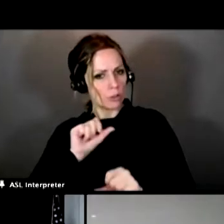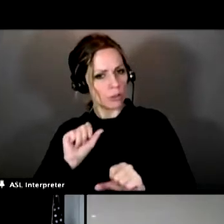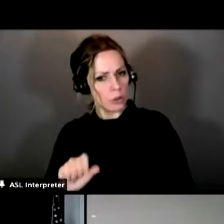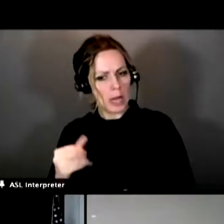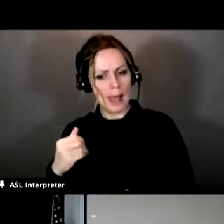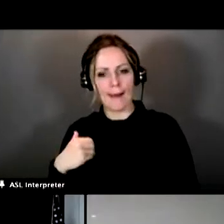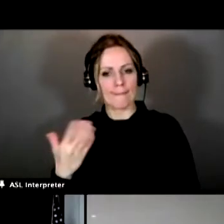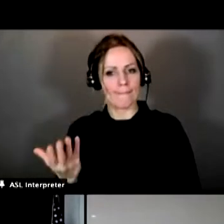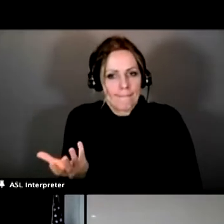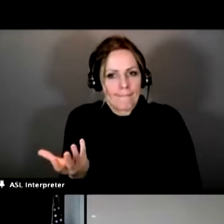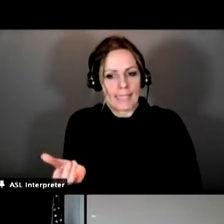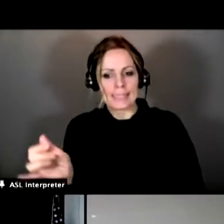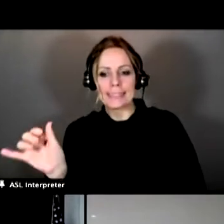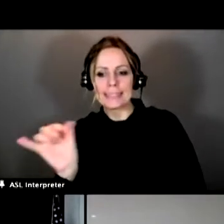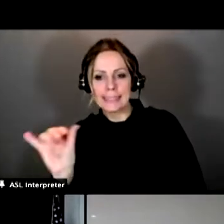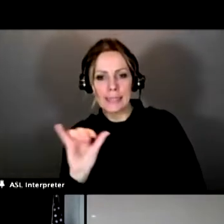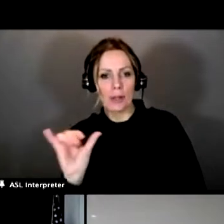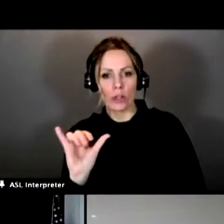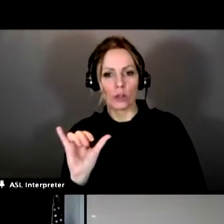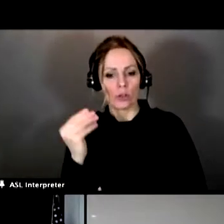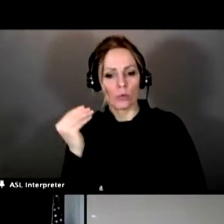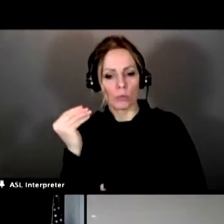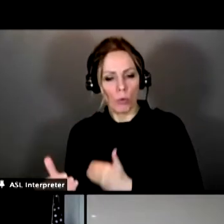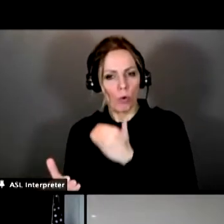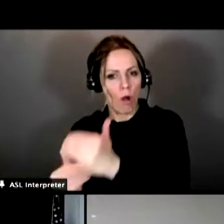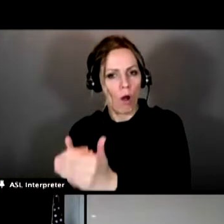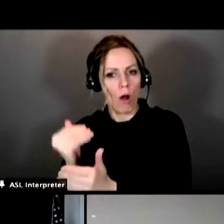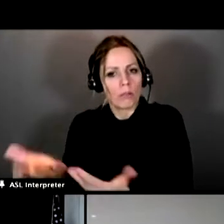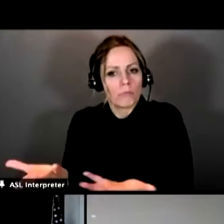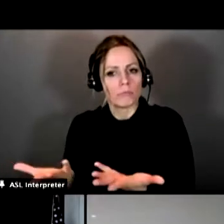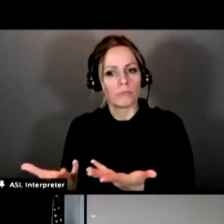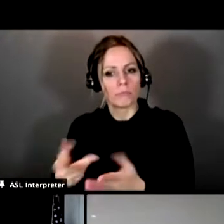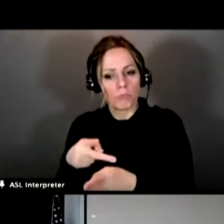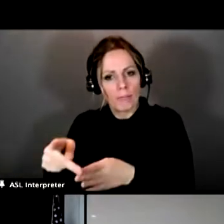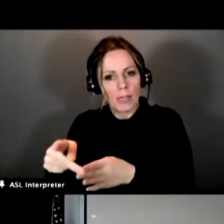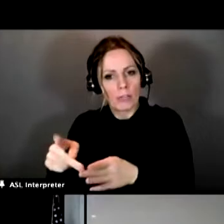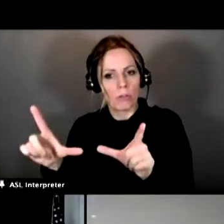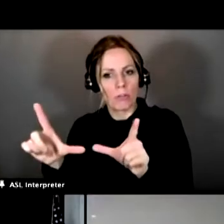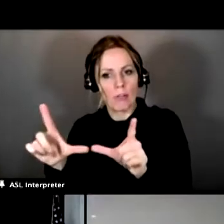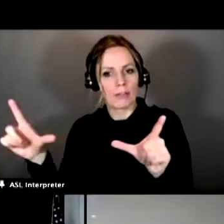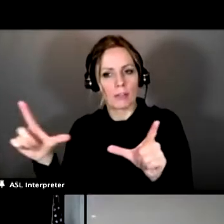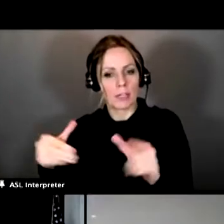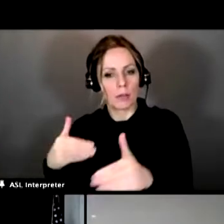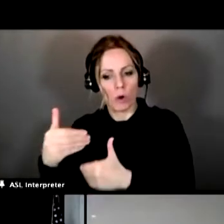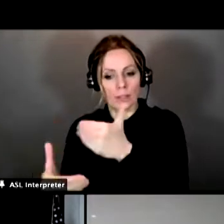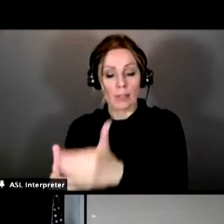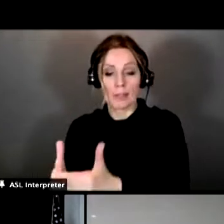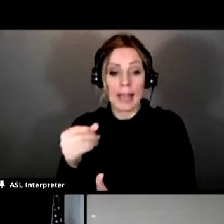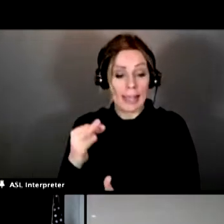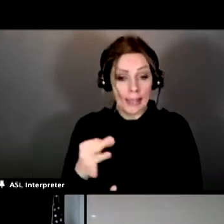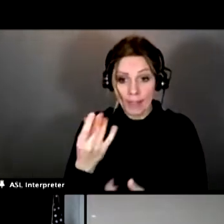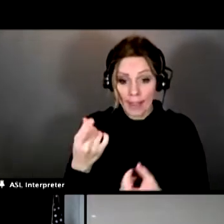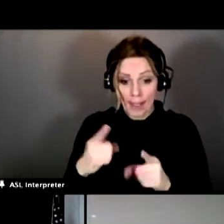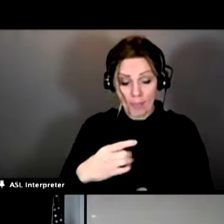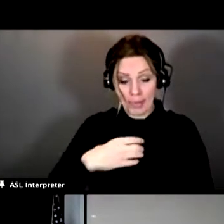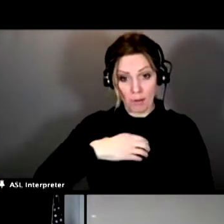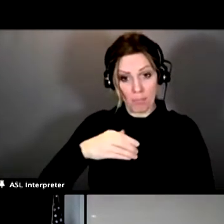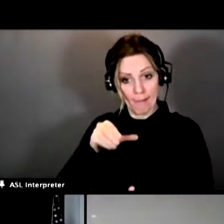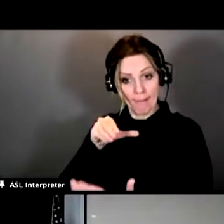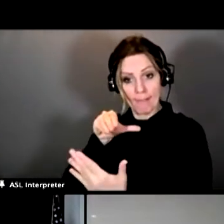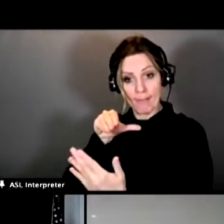a same kind of protocol that they go through, like professional licensing or something. And if there is a complaint against them, then that goes through